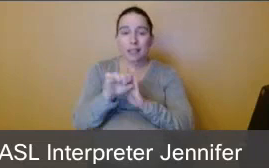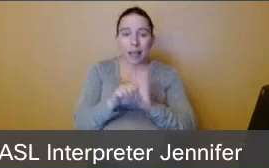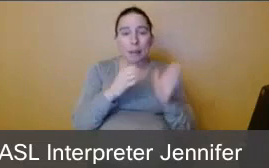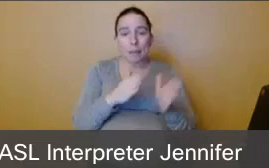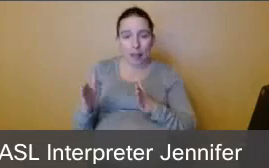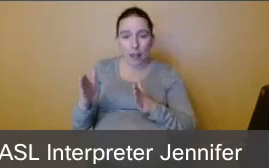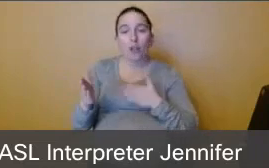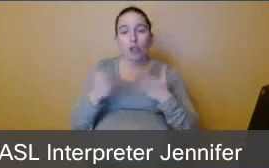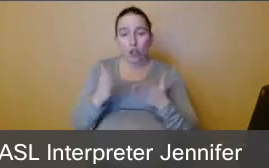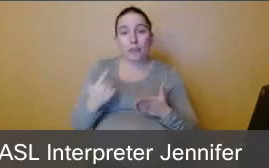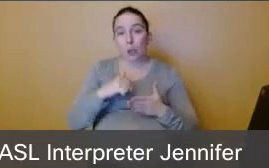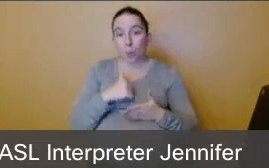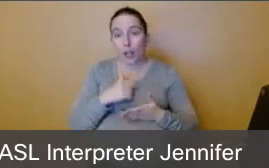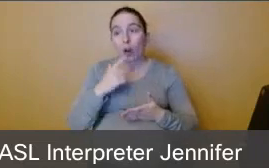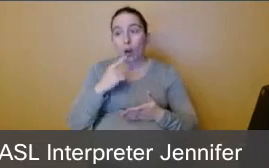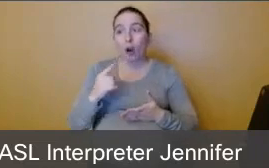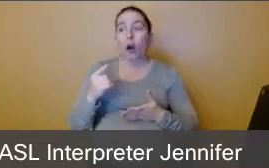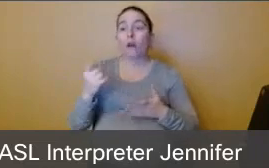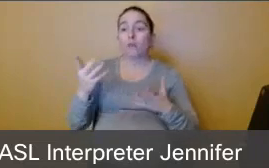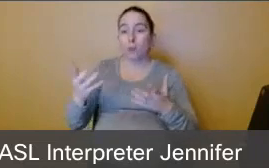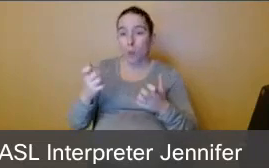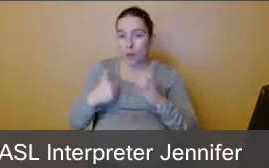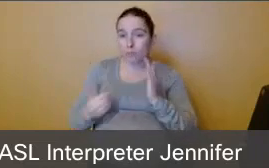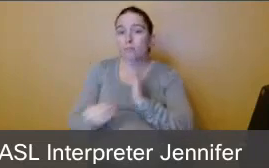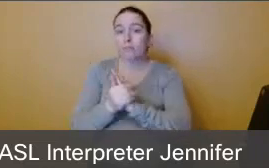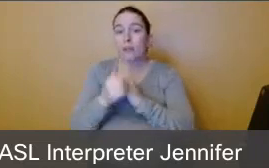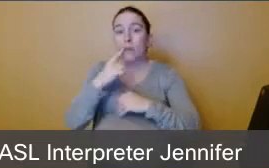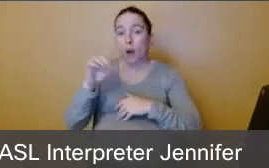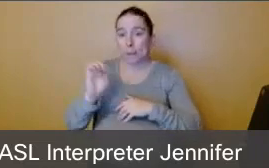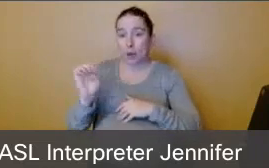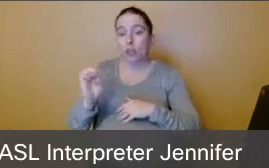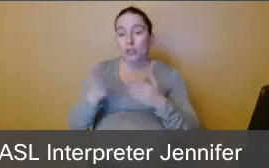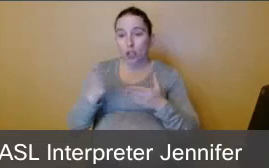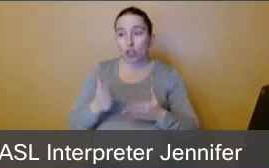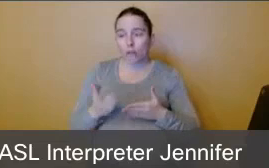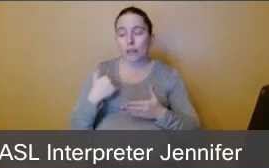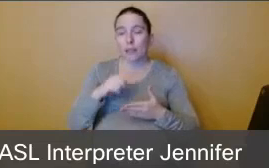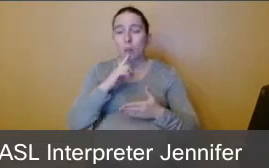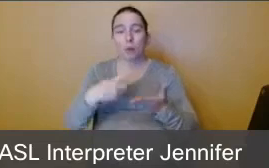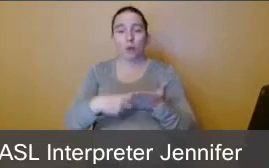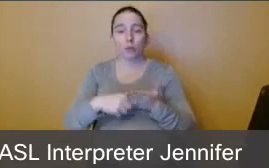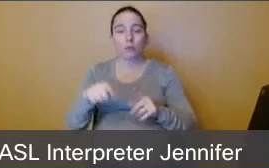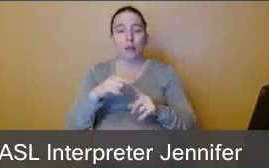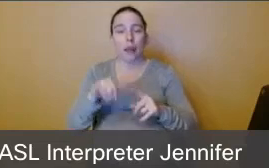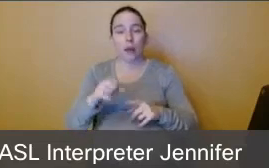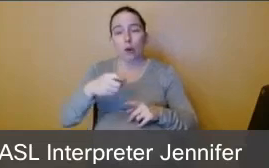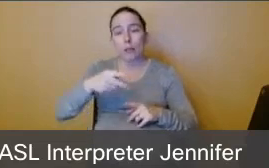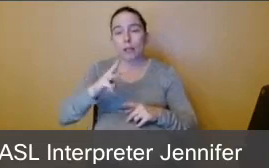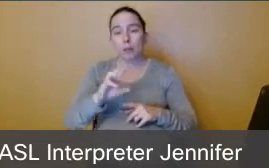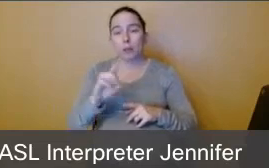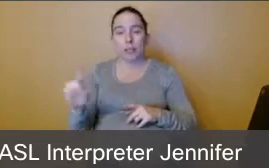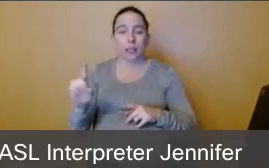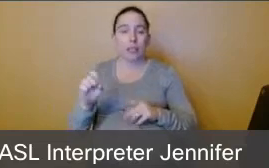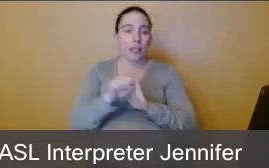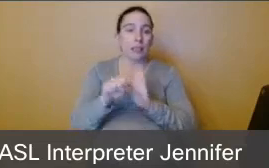an emergency amendment to be able to address that in the OPWD state plan services. I don't know if you want to add